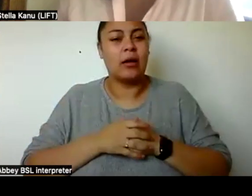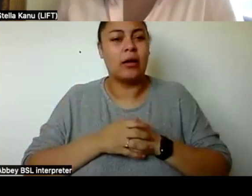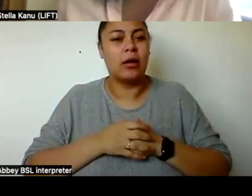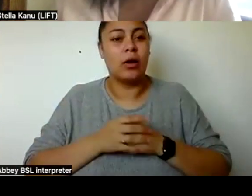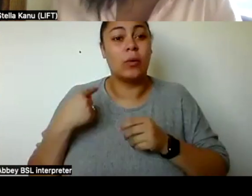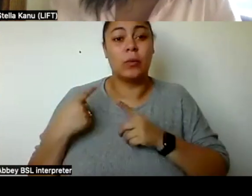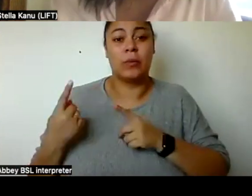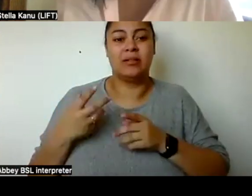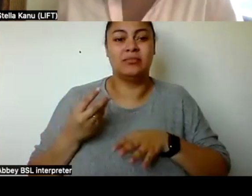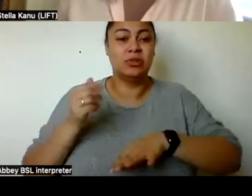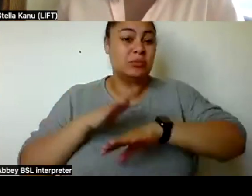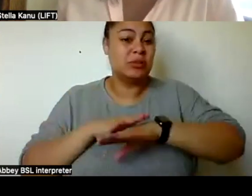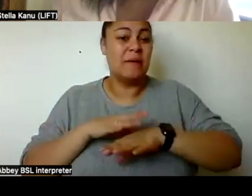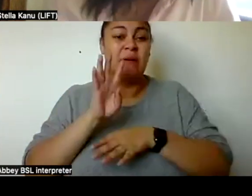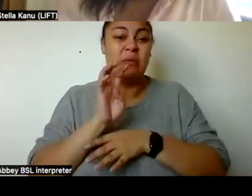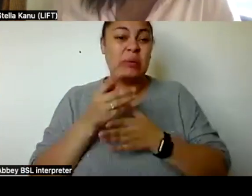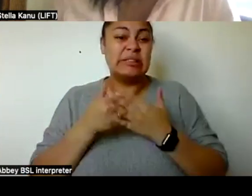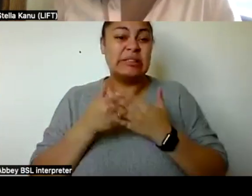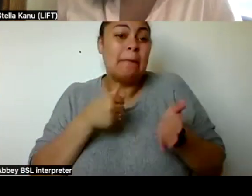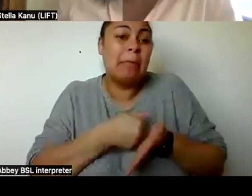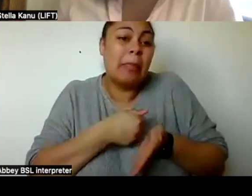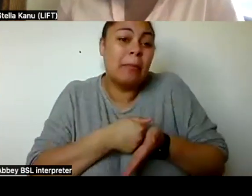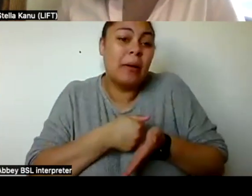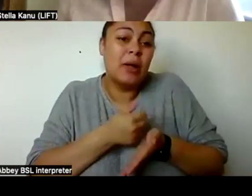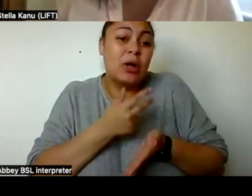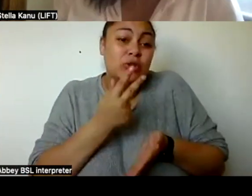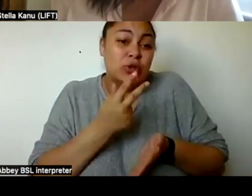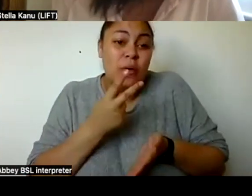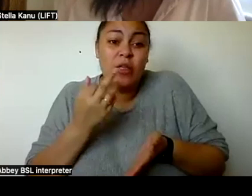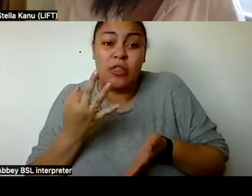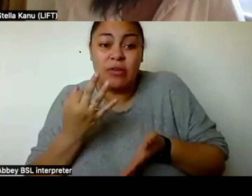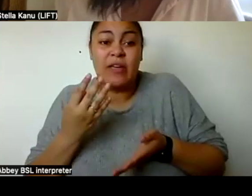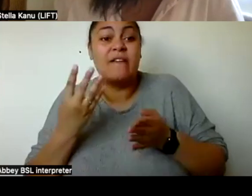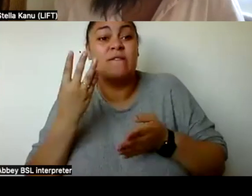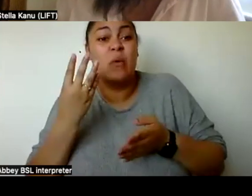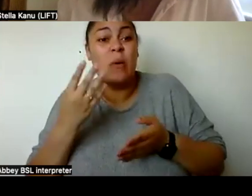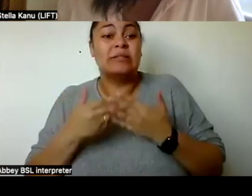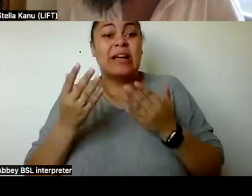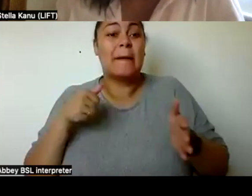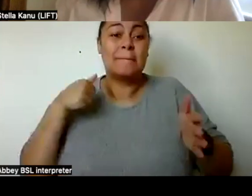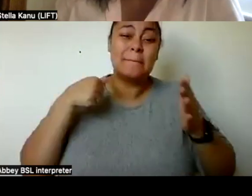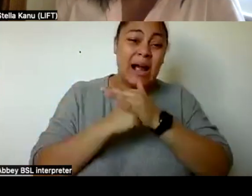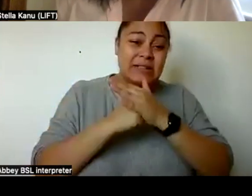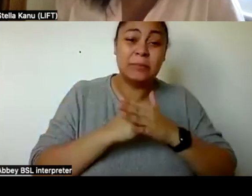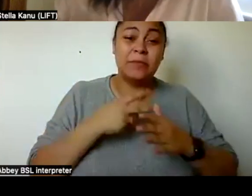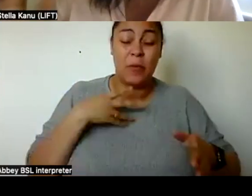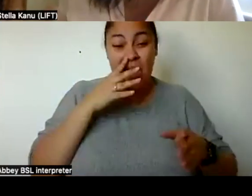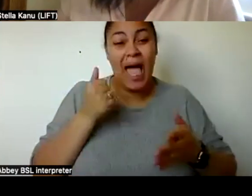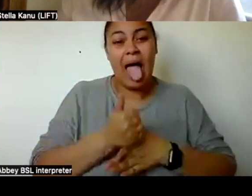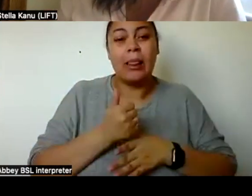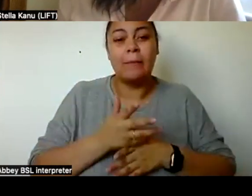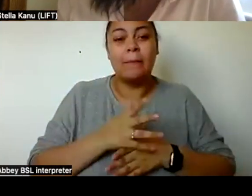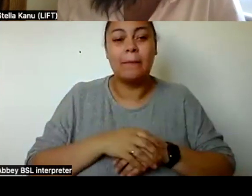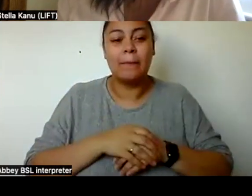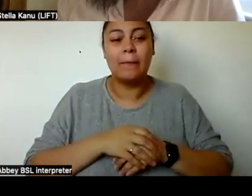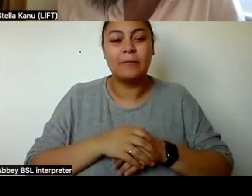We sometimes say it's 14 days, but it really isn't. It will be 2 or 3, 4 days at maximum if we can help it. This idea